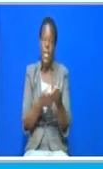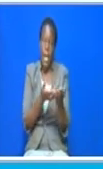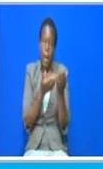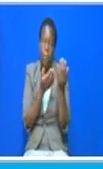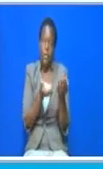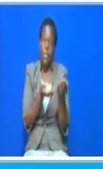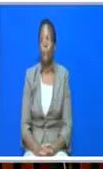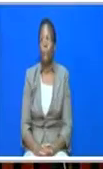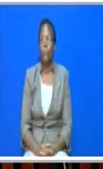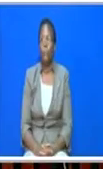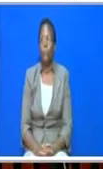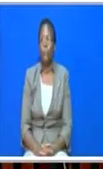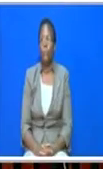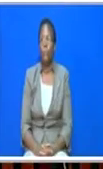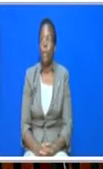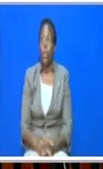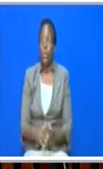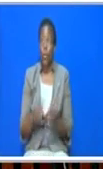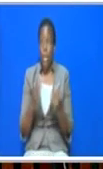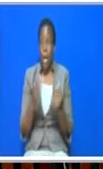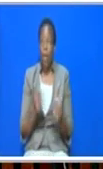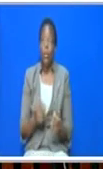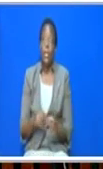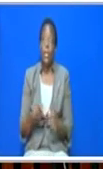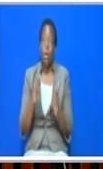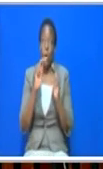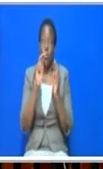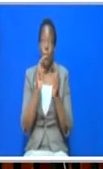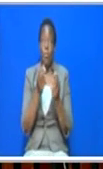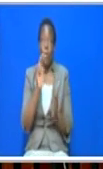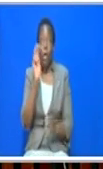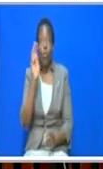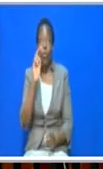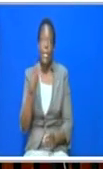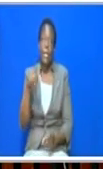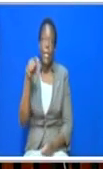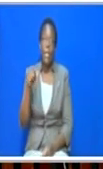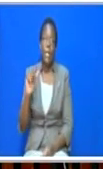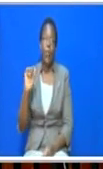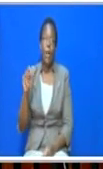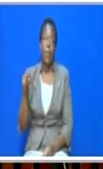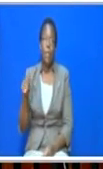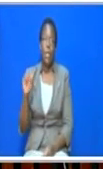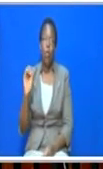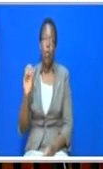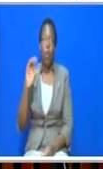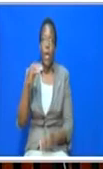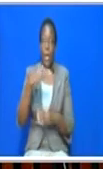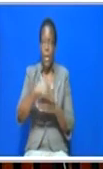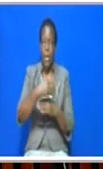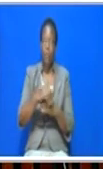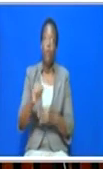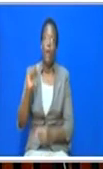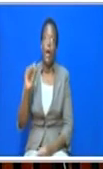friend. So now we'll turn to our topic, and we are looking at typical endings of adjectives.